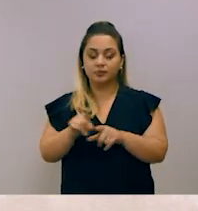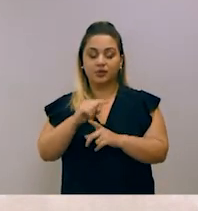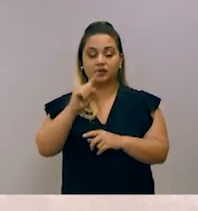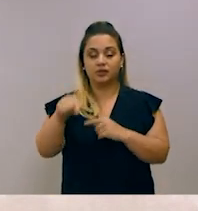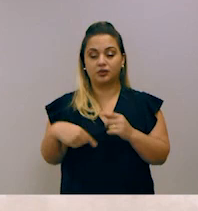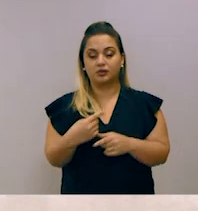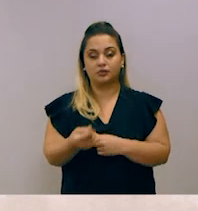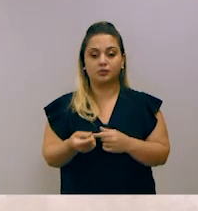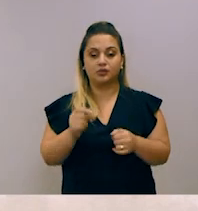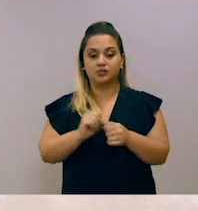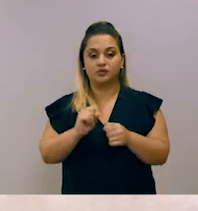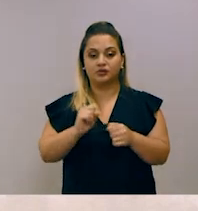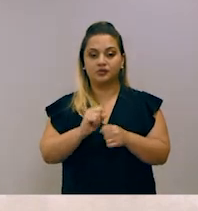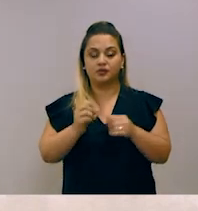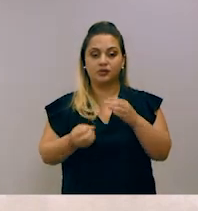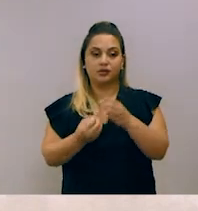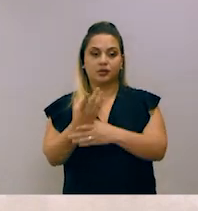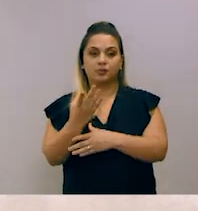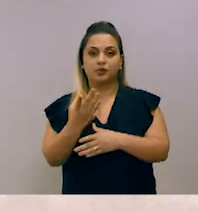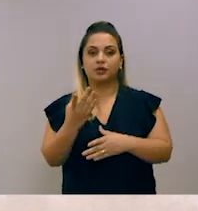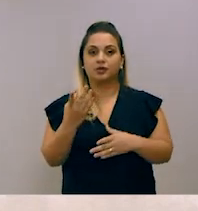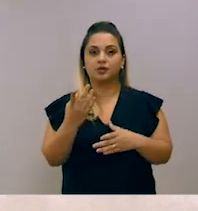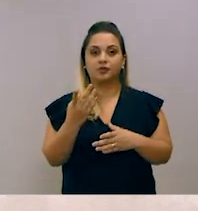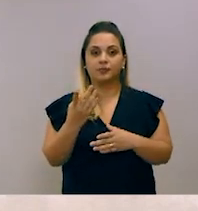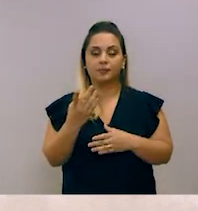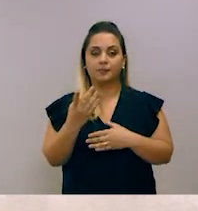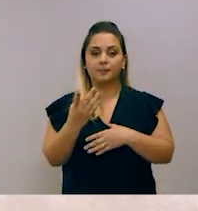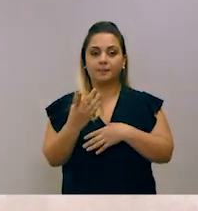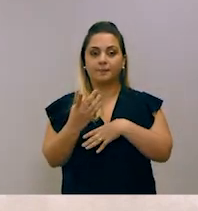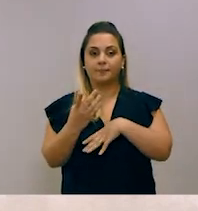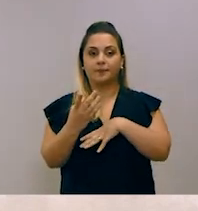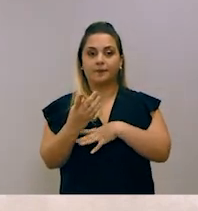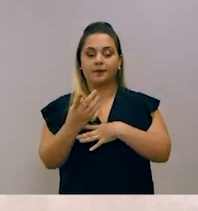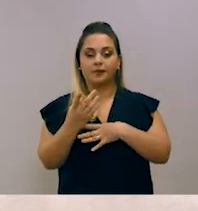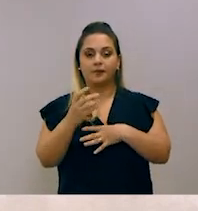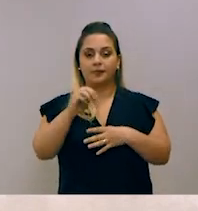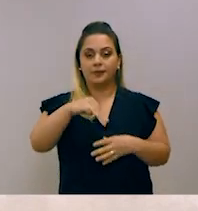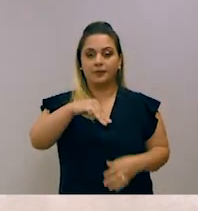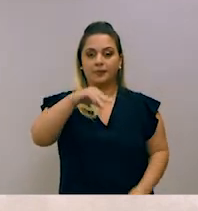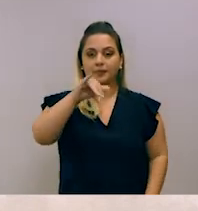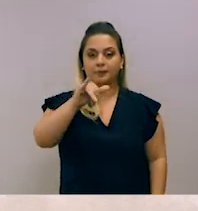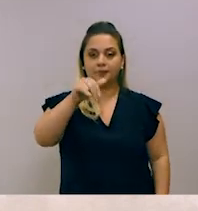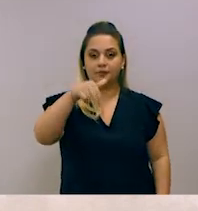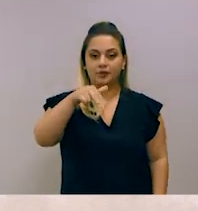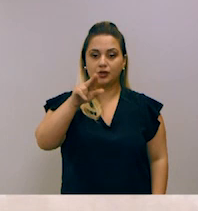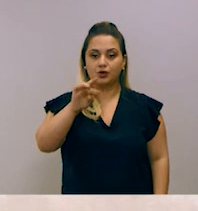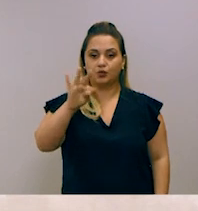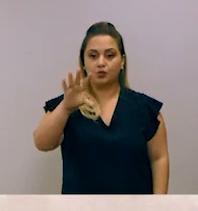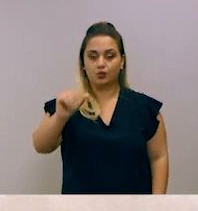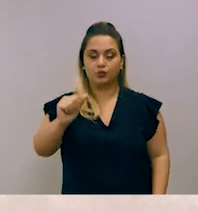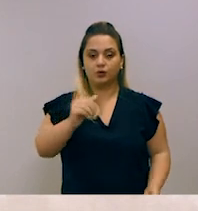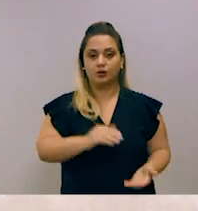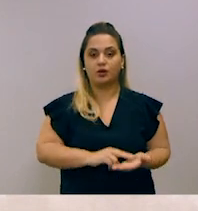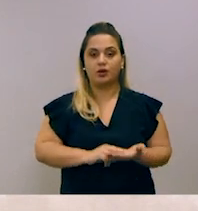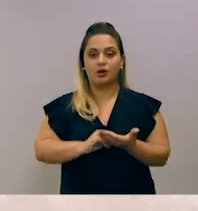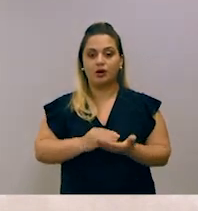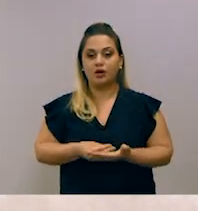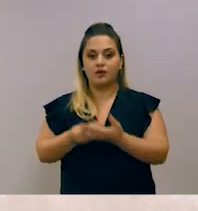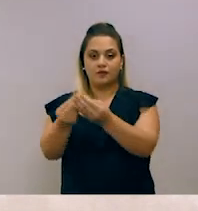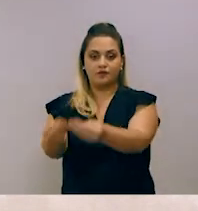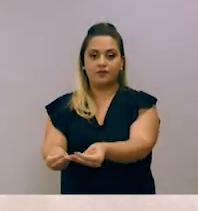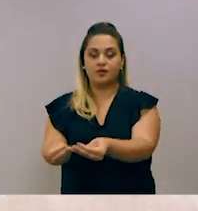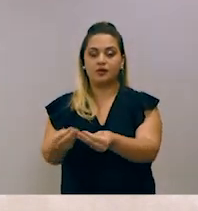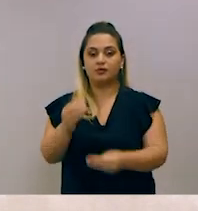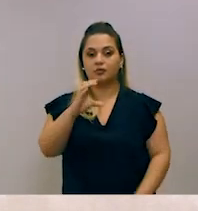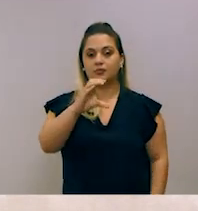instruction cycle to elaborate a proposal that is like the document of the